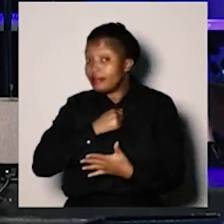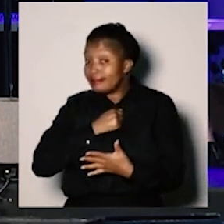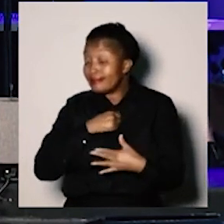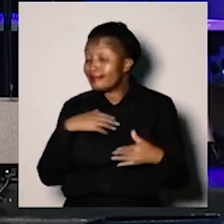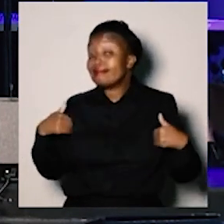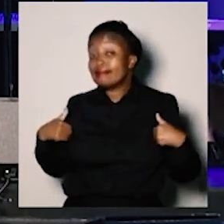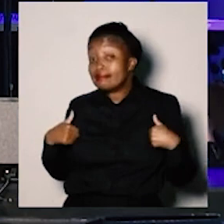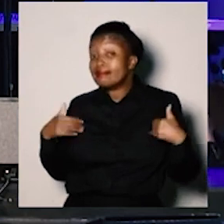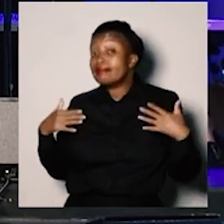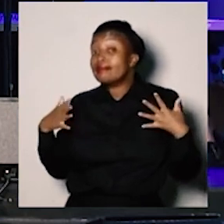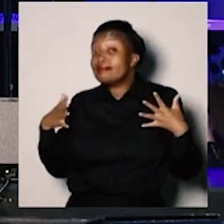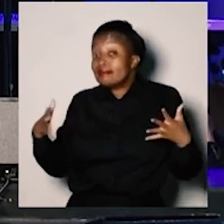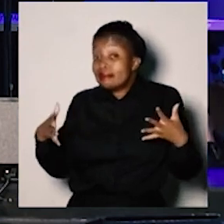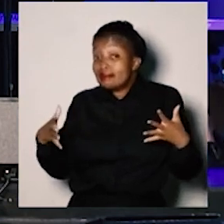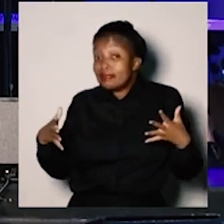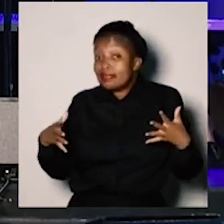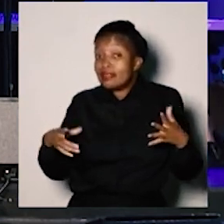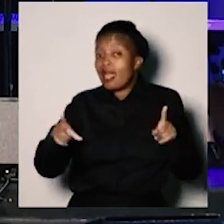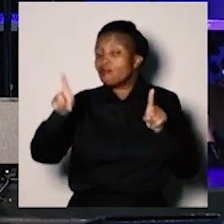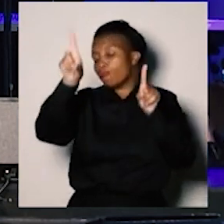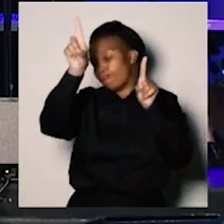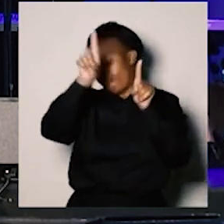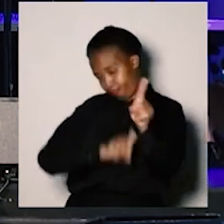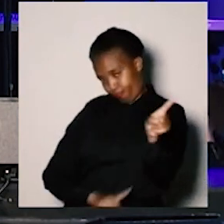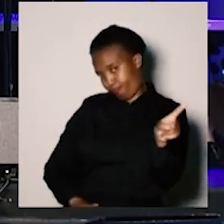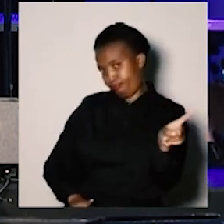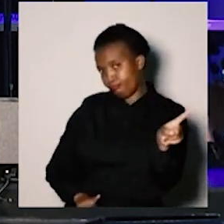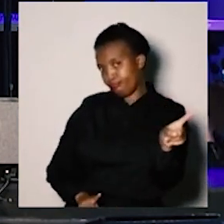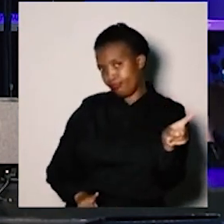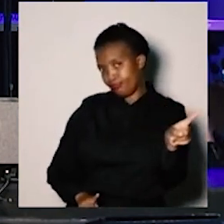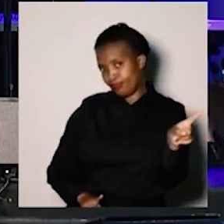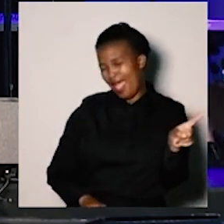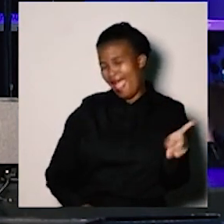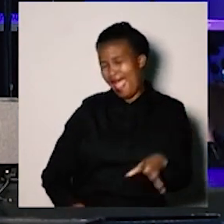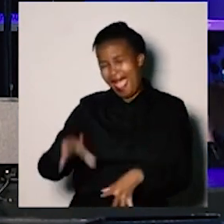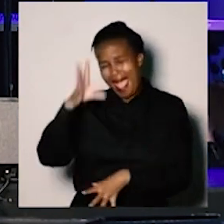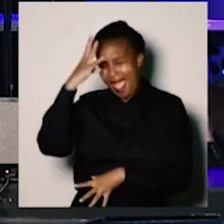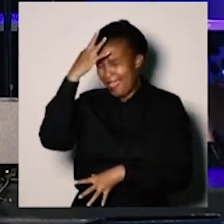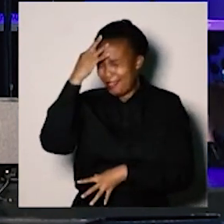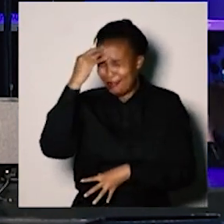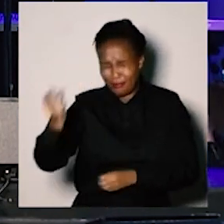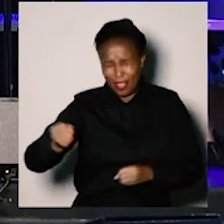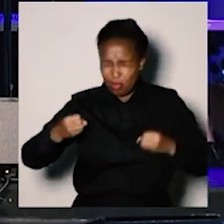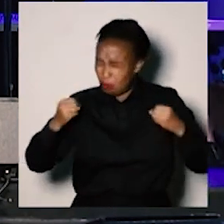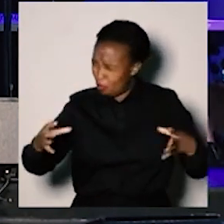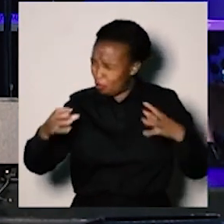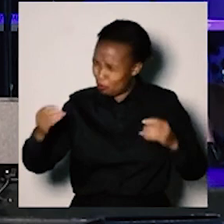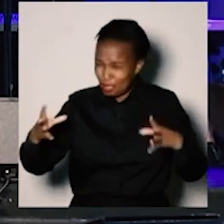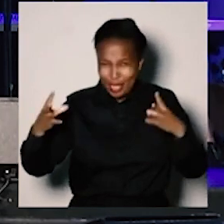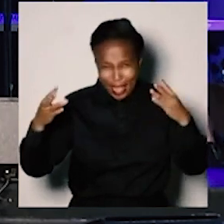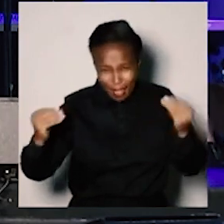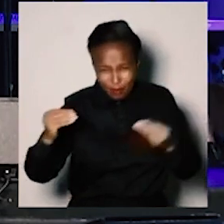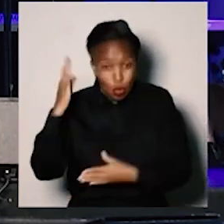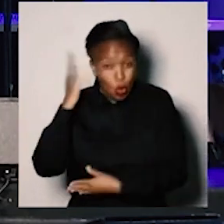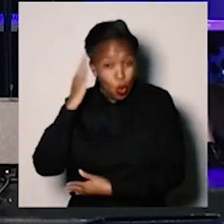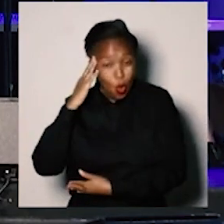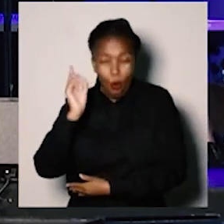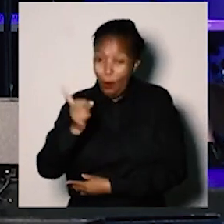to go south. I have too much faith in you to know that you listen to the voice of